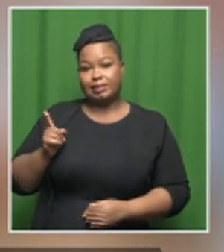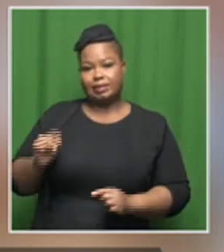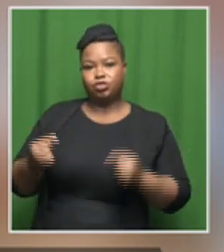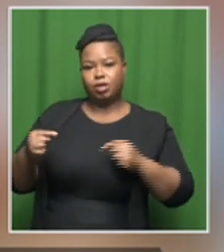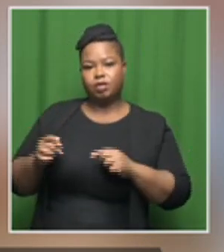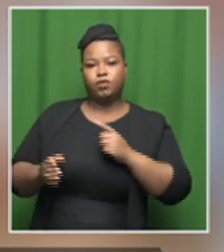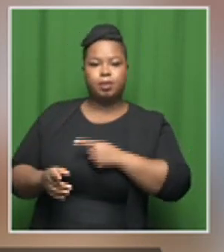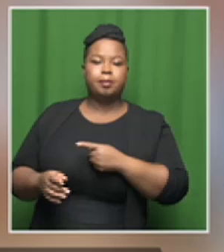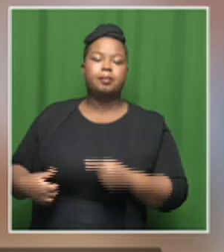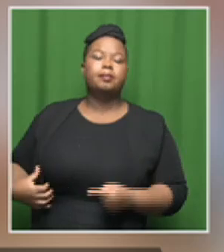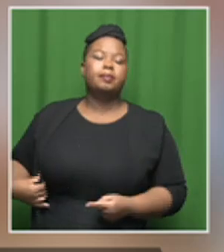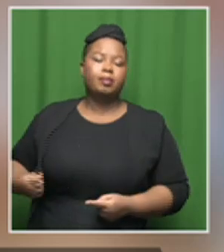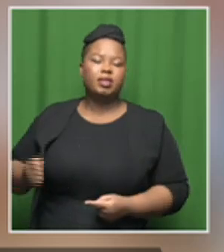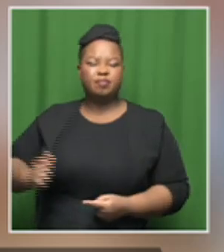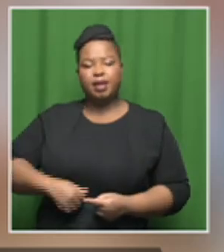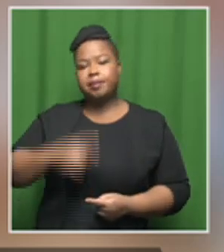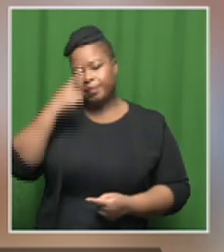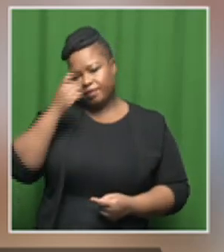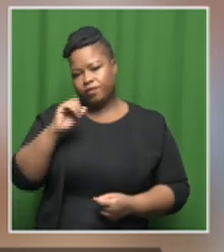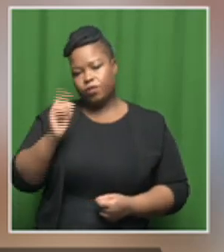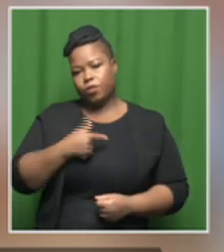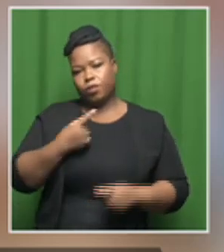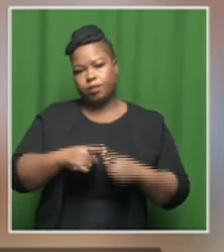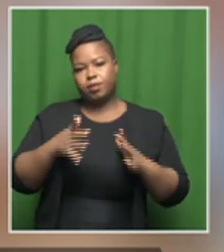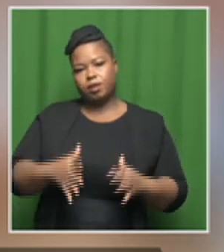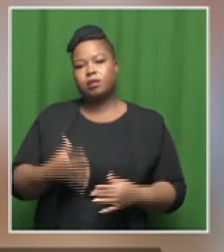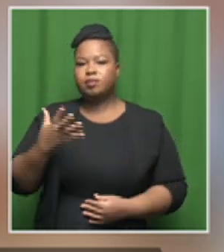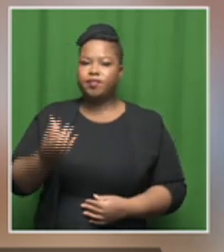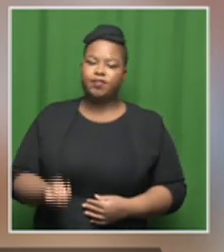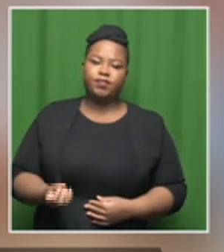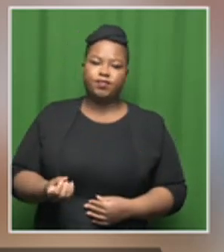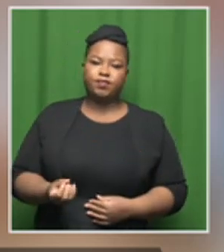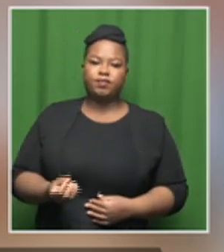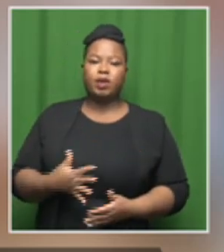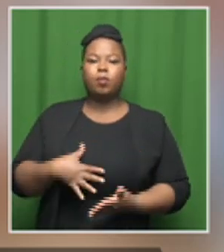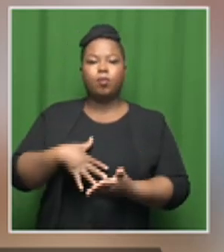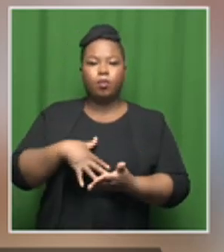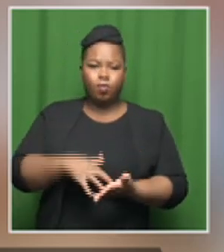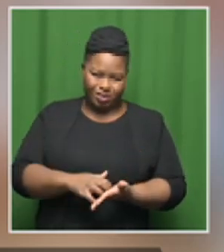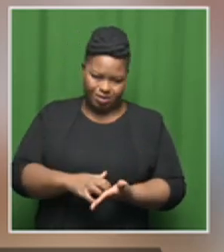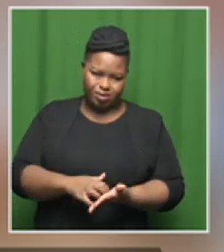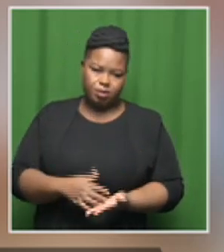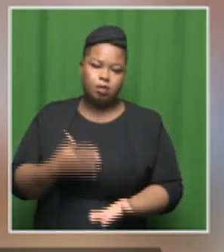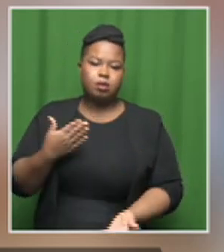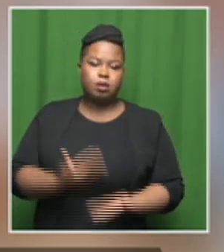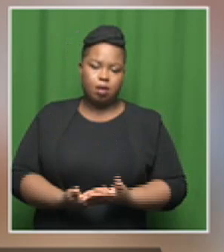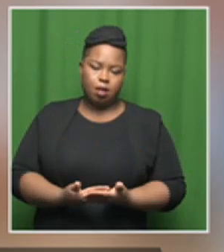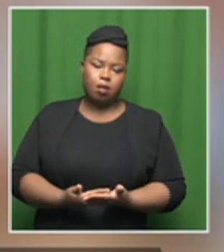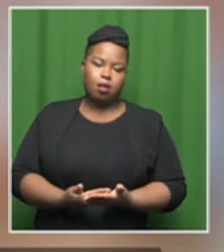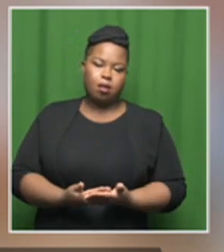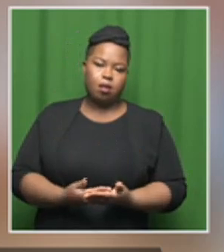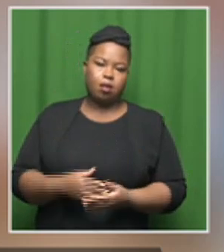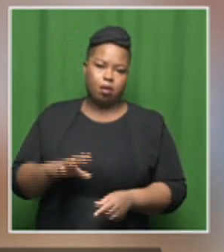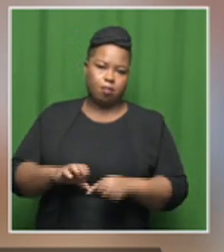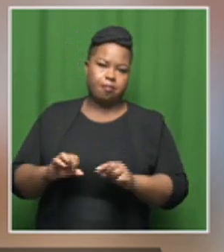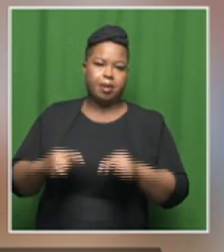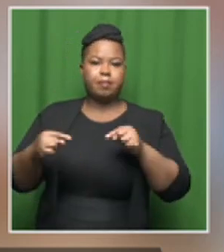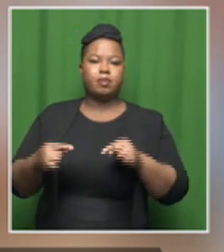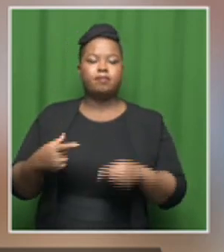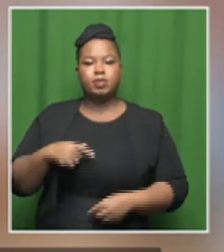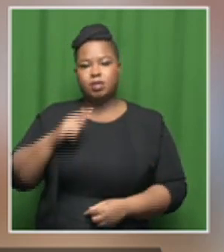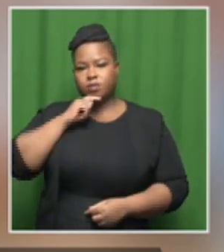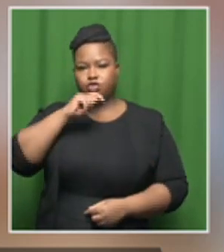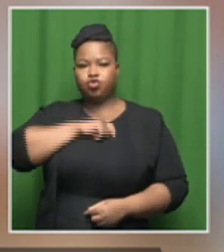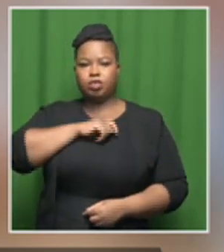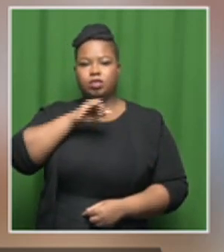believe that every player has a bit of a weakness and can be counted. And therefore, I put my trust